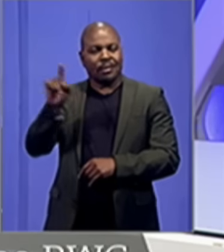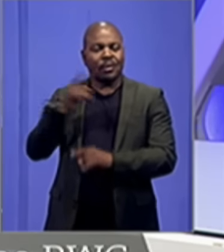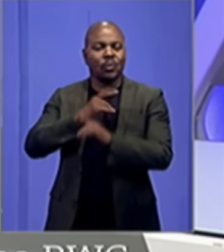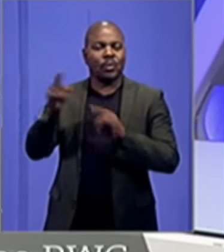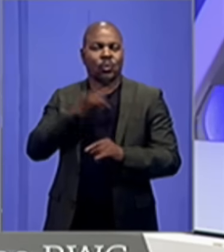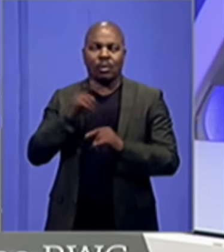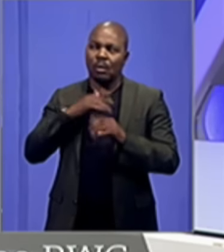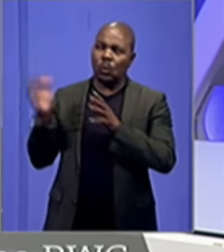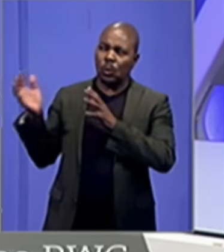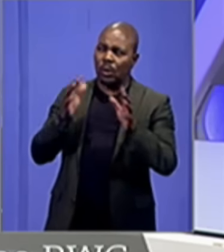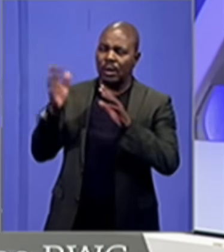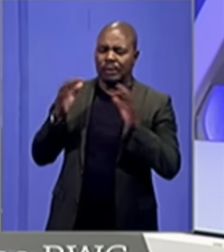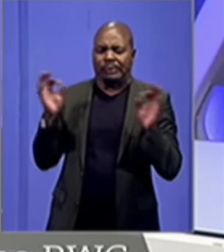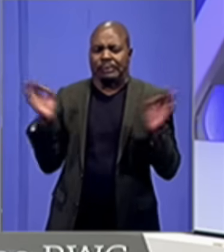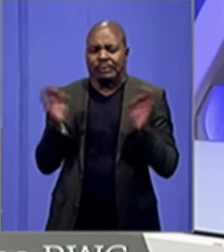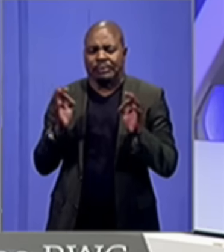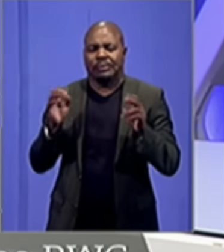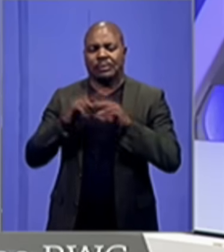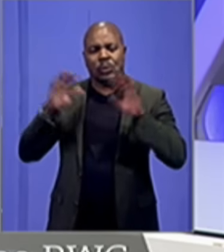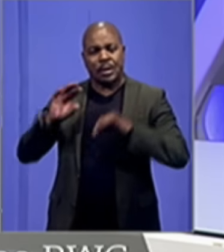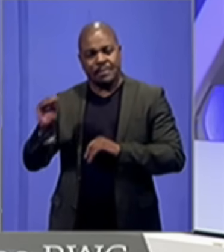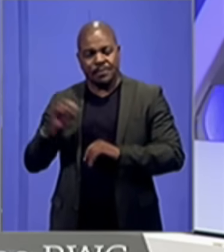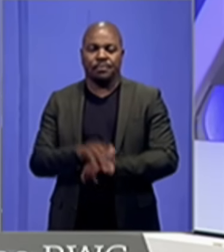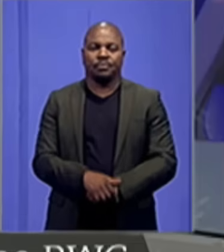a ne a fupere pula le mohatsela